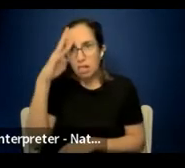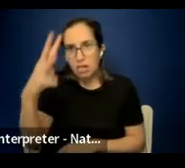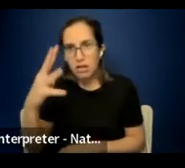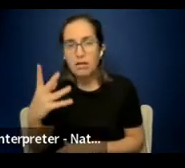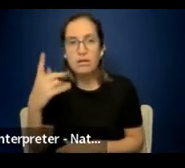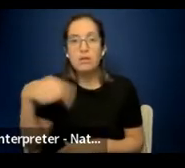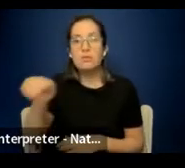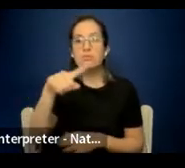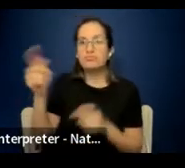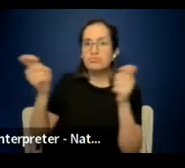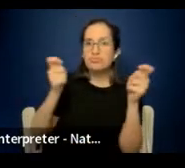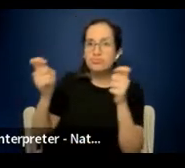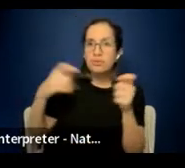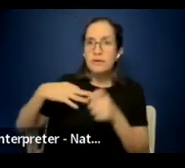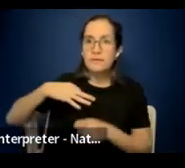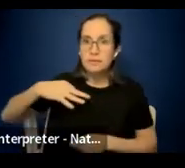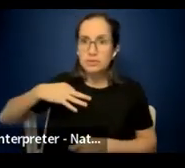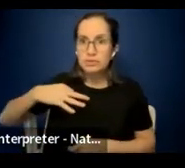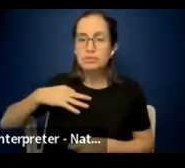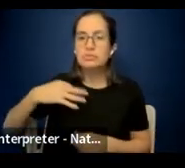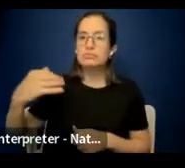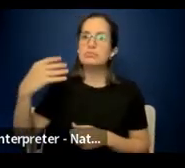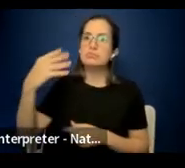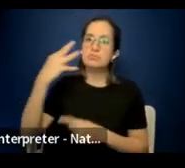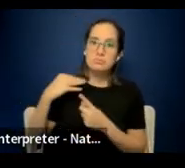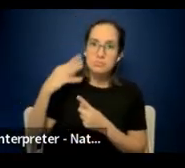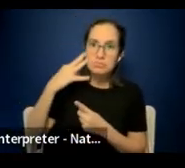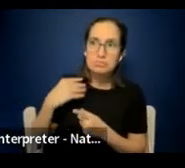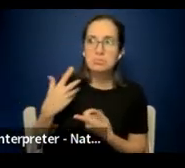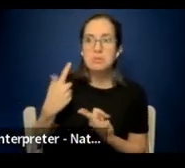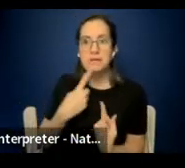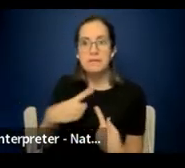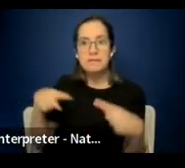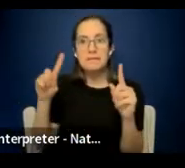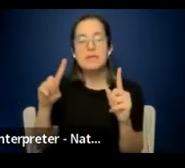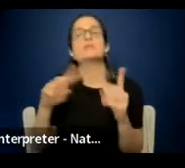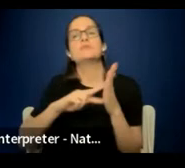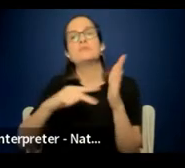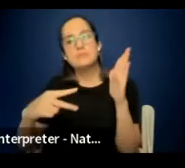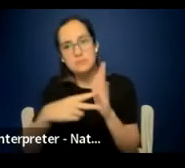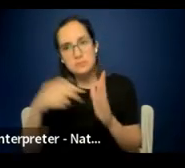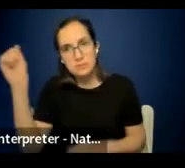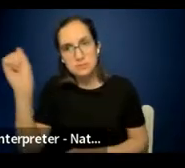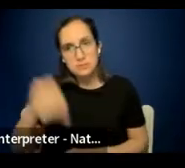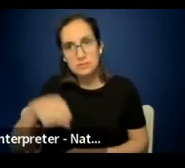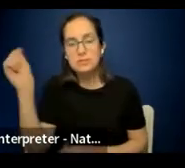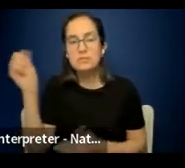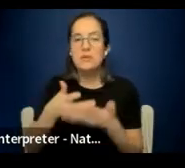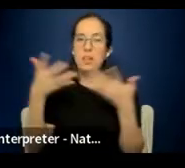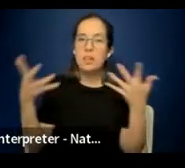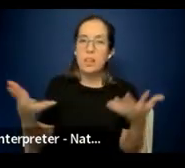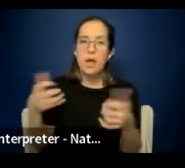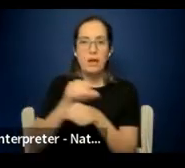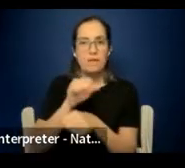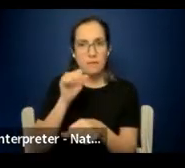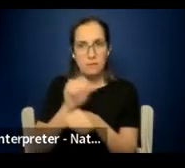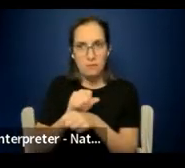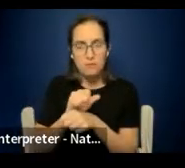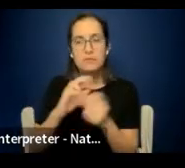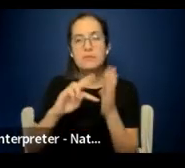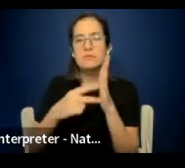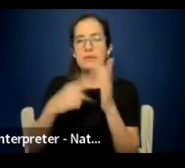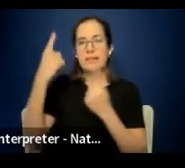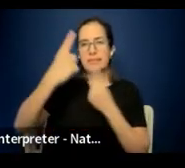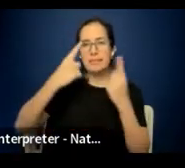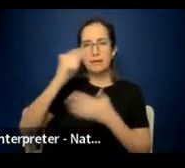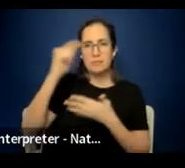managed volunteers and done it in a way that it's really effective, it absolutely is going to take effort and work. So thinking